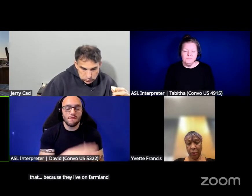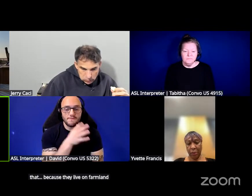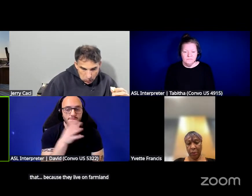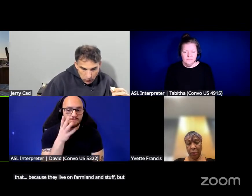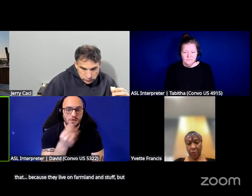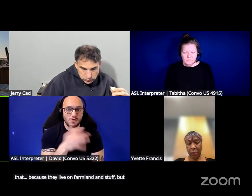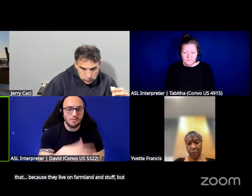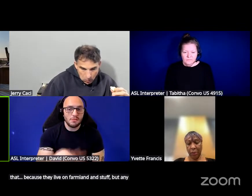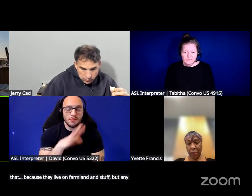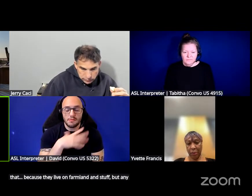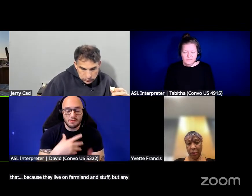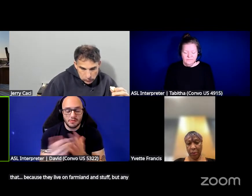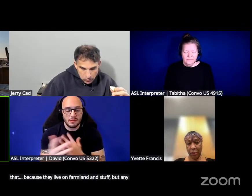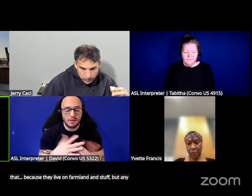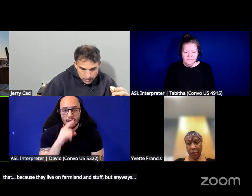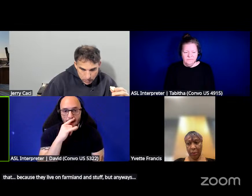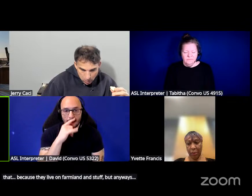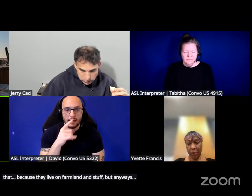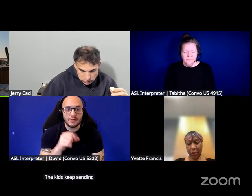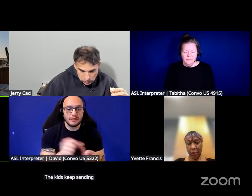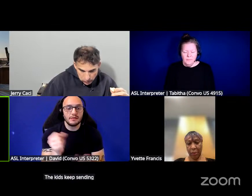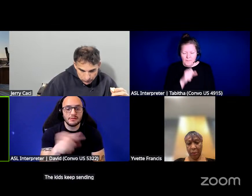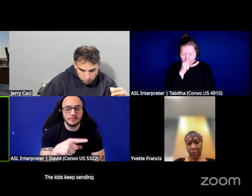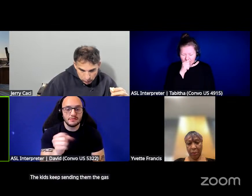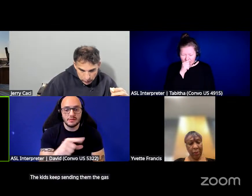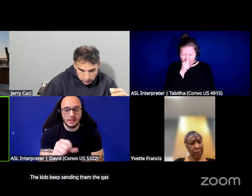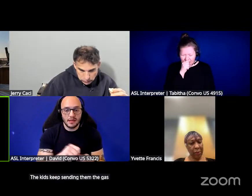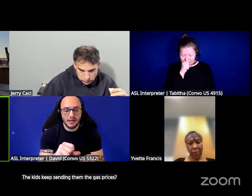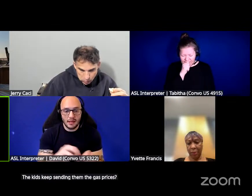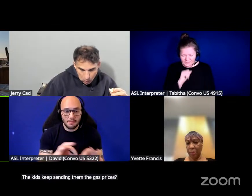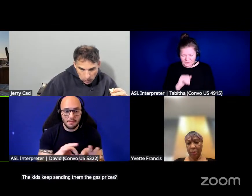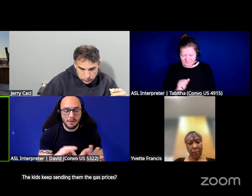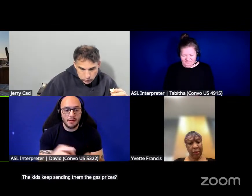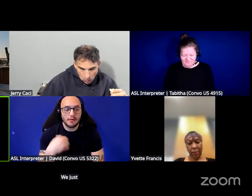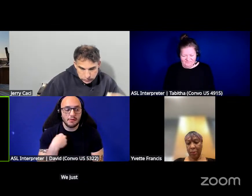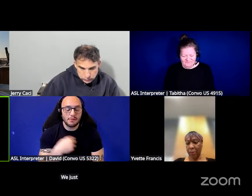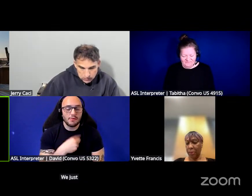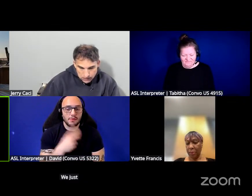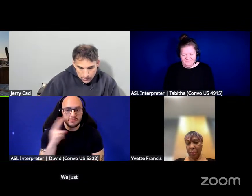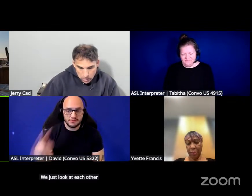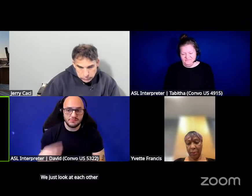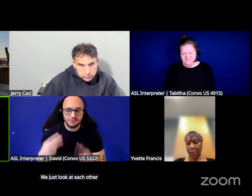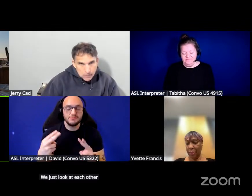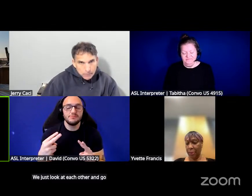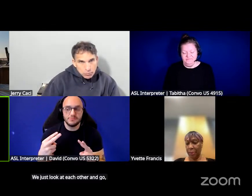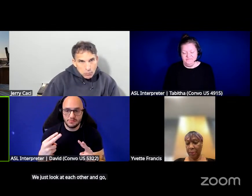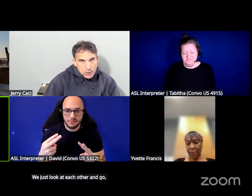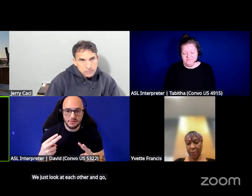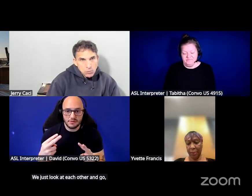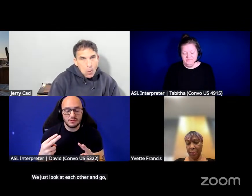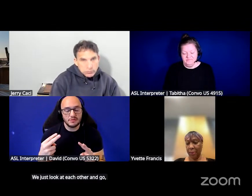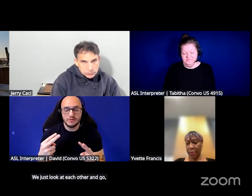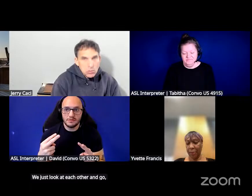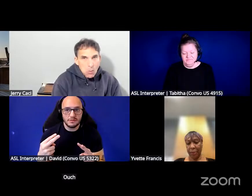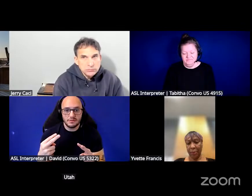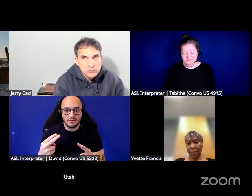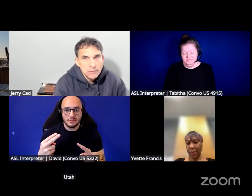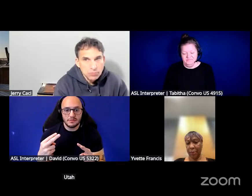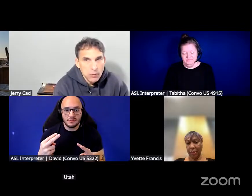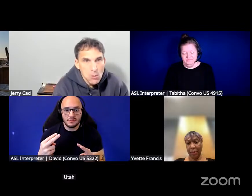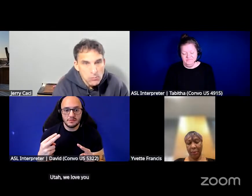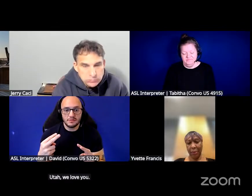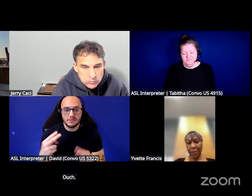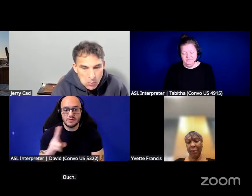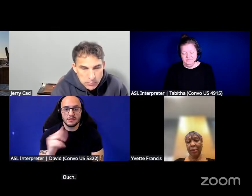But anyways, the kids keep sending them the gas prices, and we just look at each other and go, ah, ouch. "Utah, we love